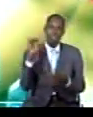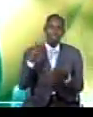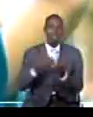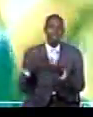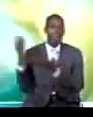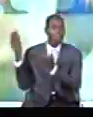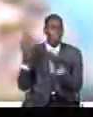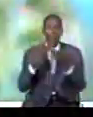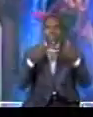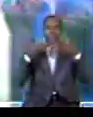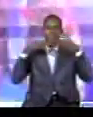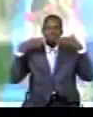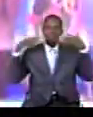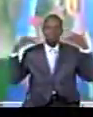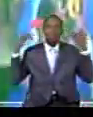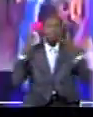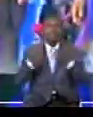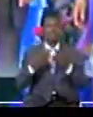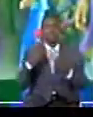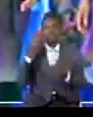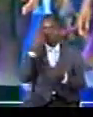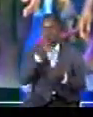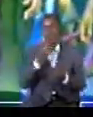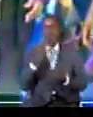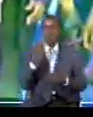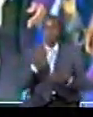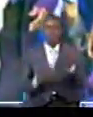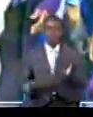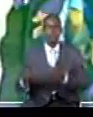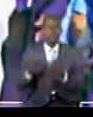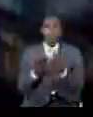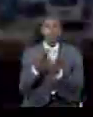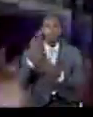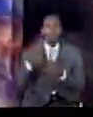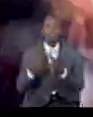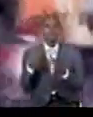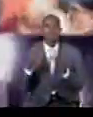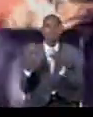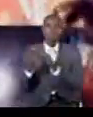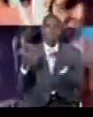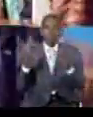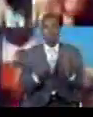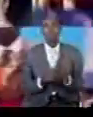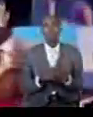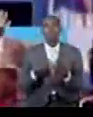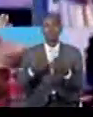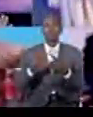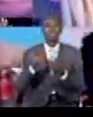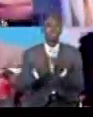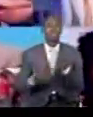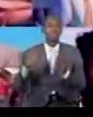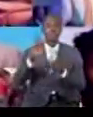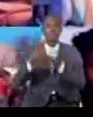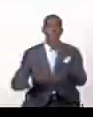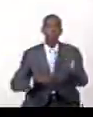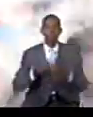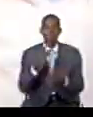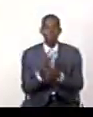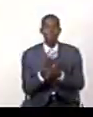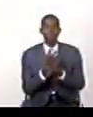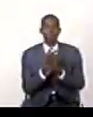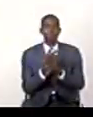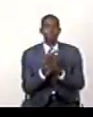smile to the faces of people through the name of Jesus. Dignitaries all over the world watching,